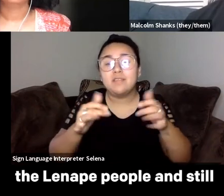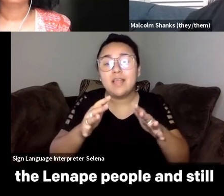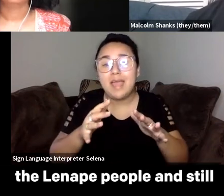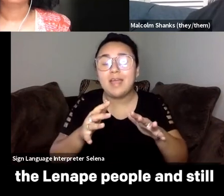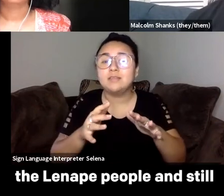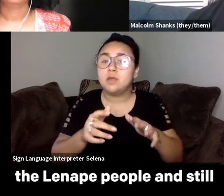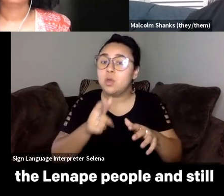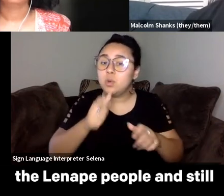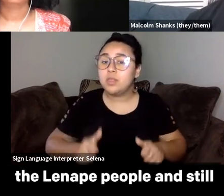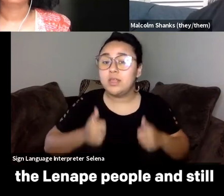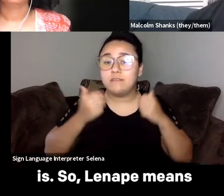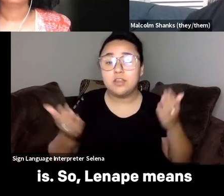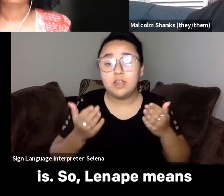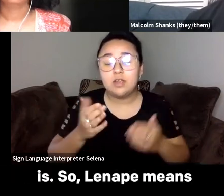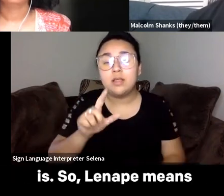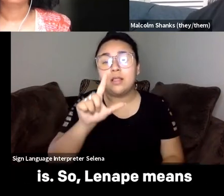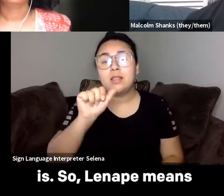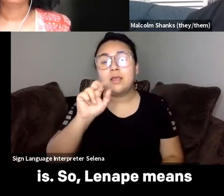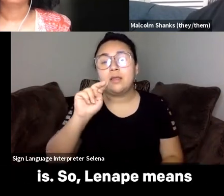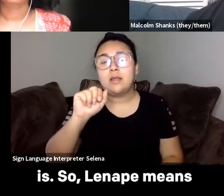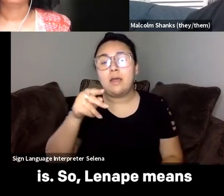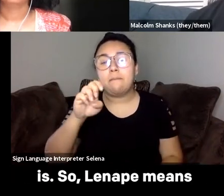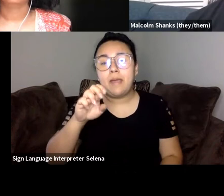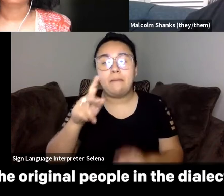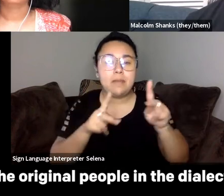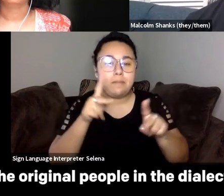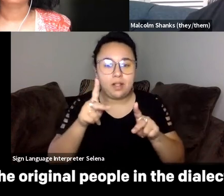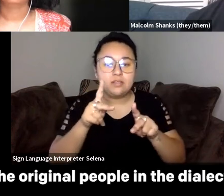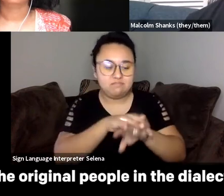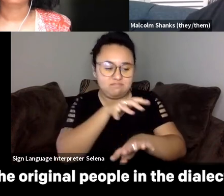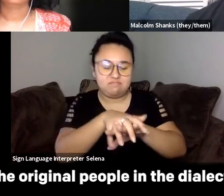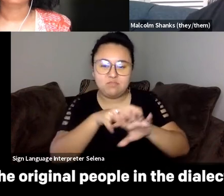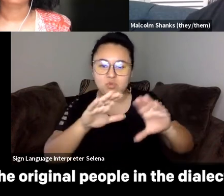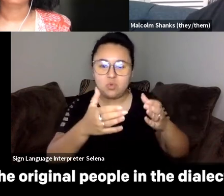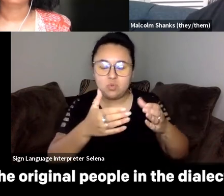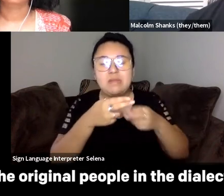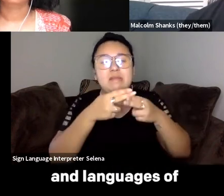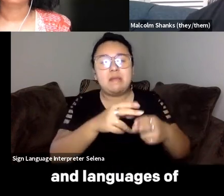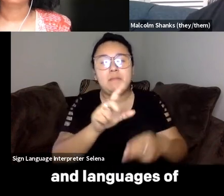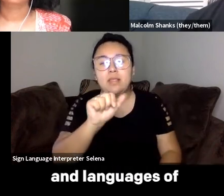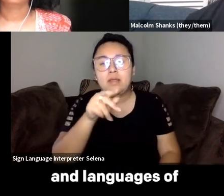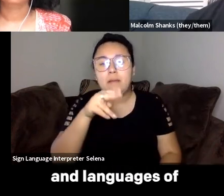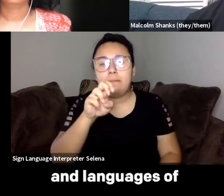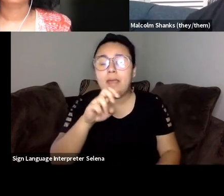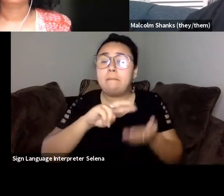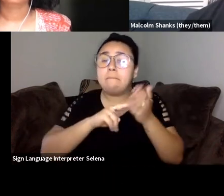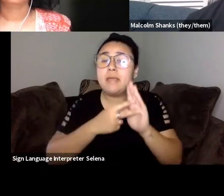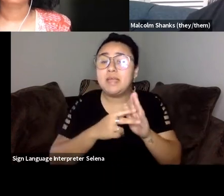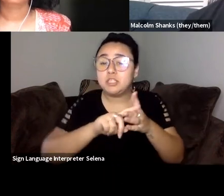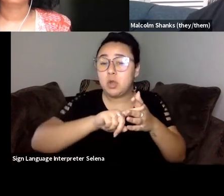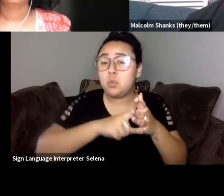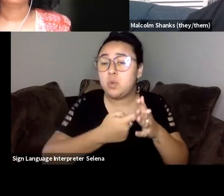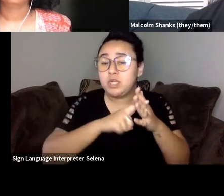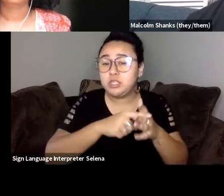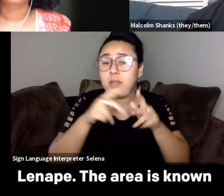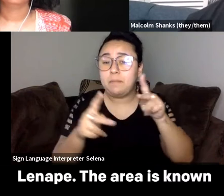occupied by the Lenape people, and still is. So Lenape means the original people in the dialects and